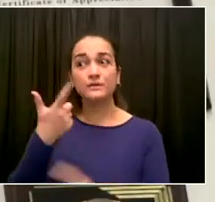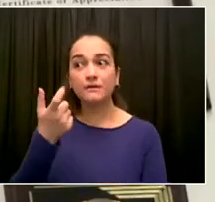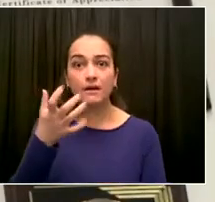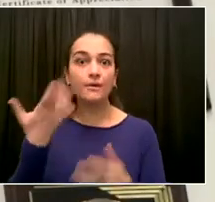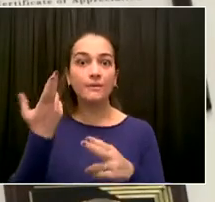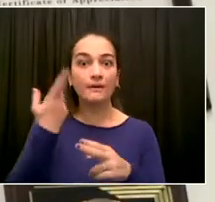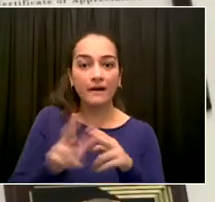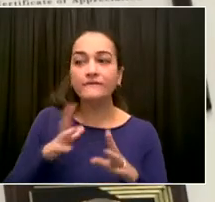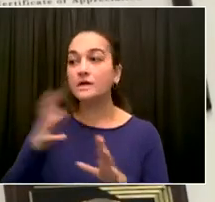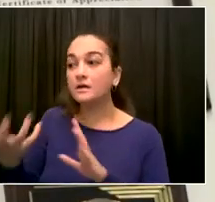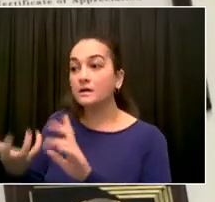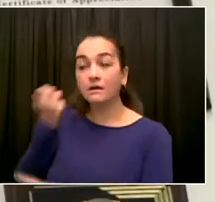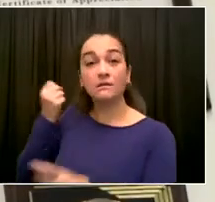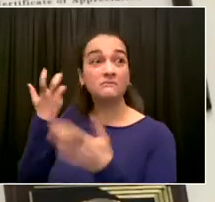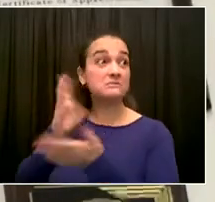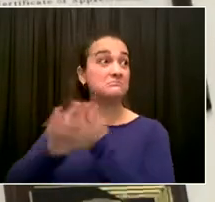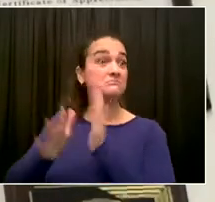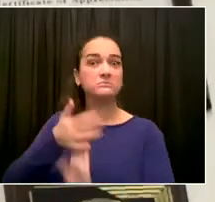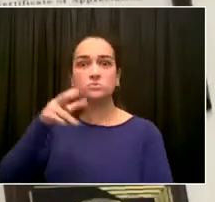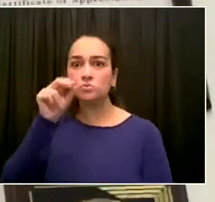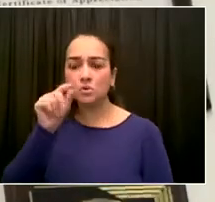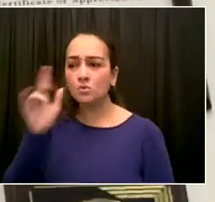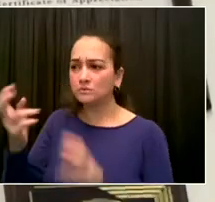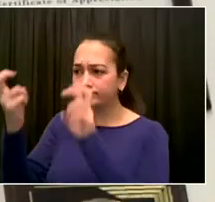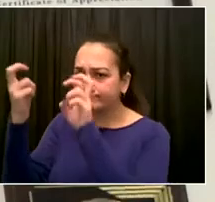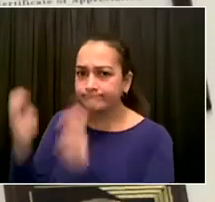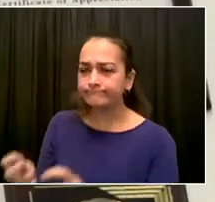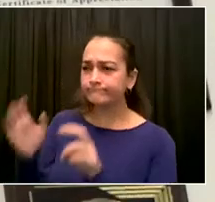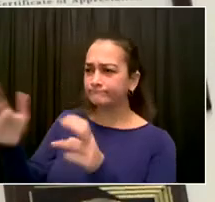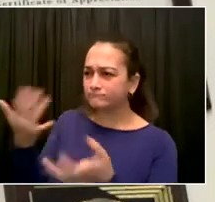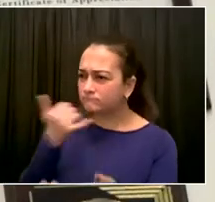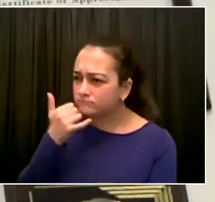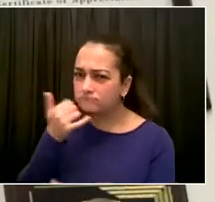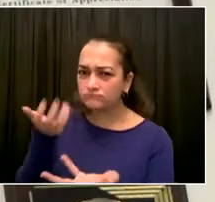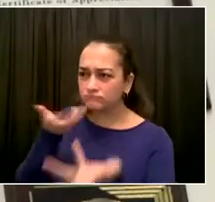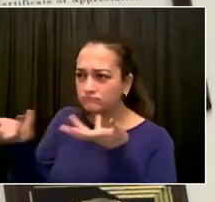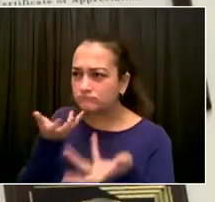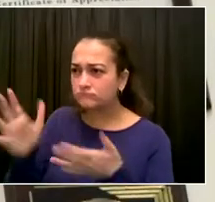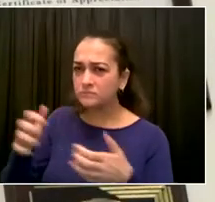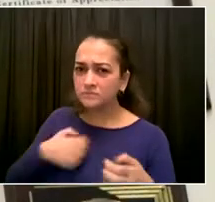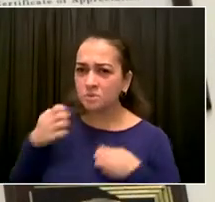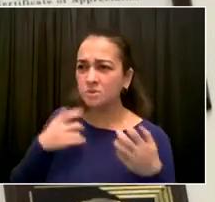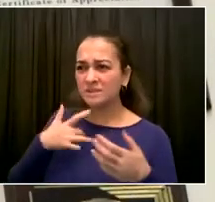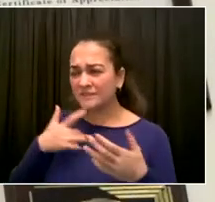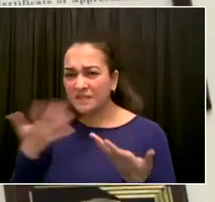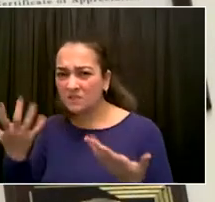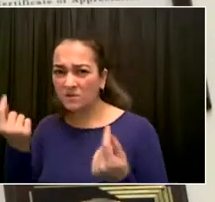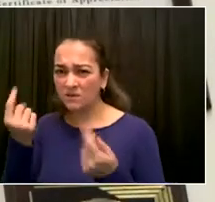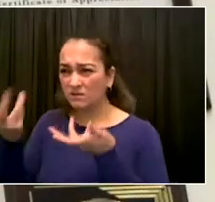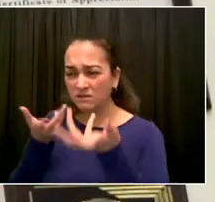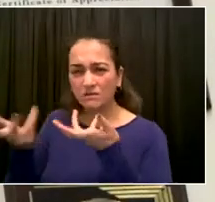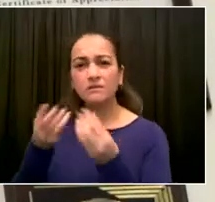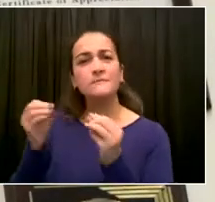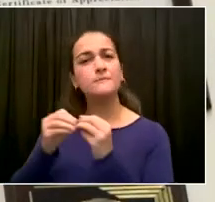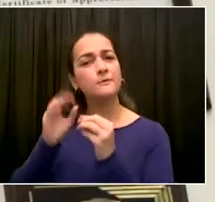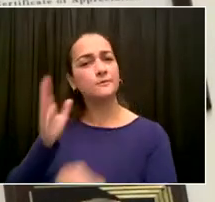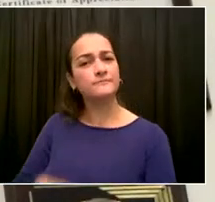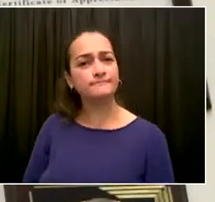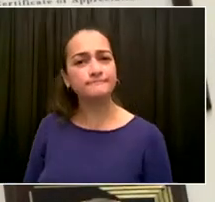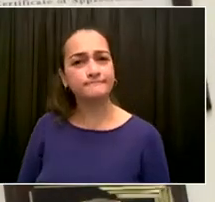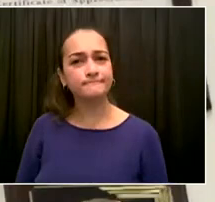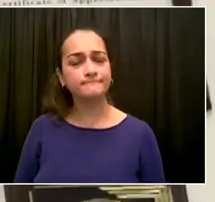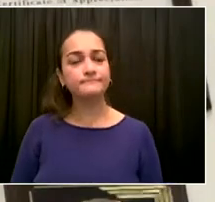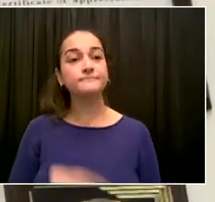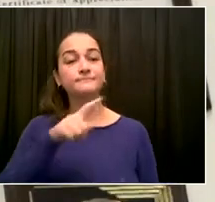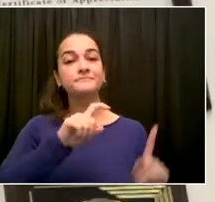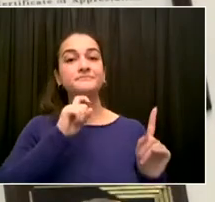temporary measure is about this moment. The NYPD's commitment to approaching this with us, with empathy and care for our students, is